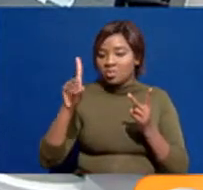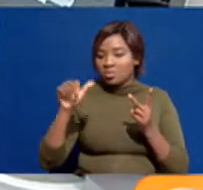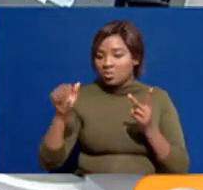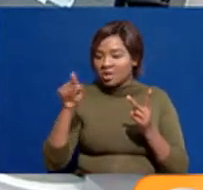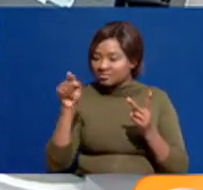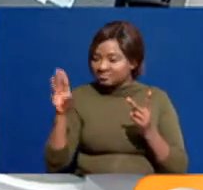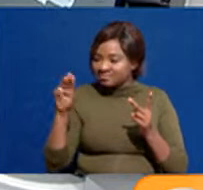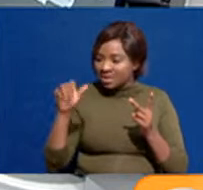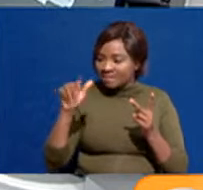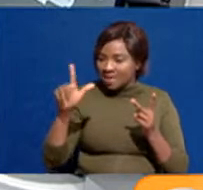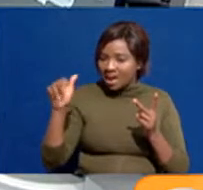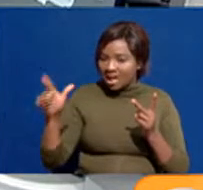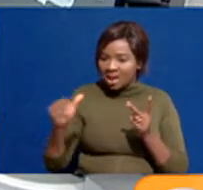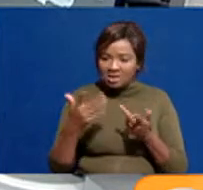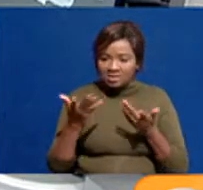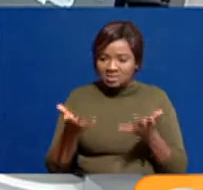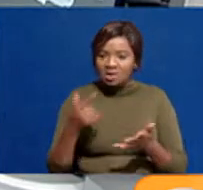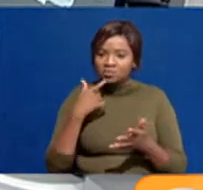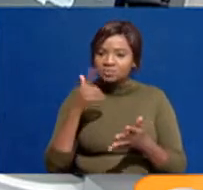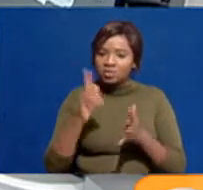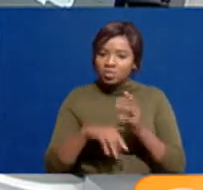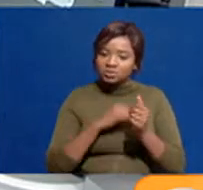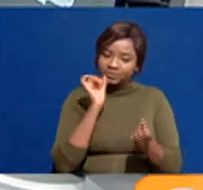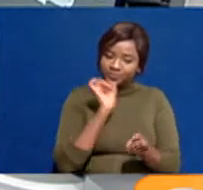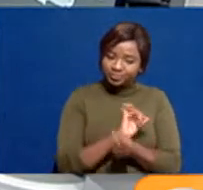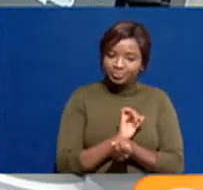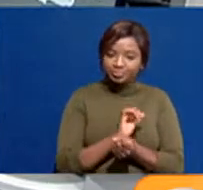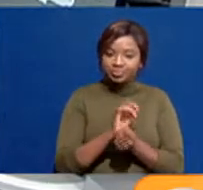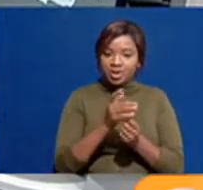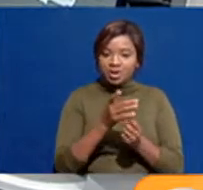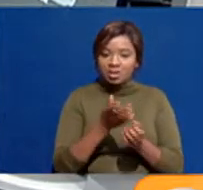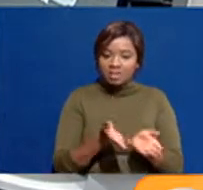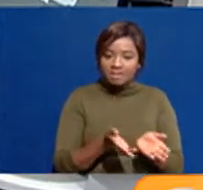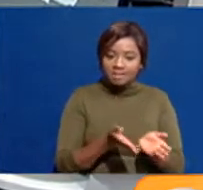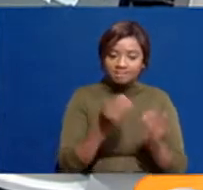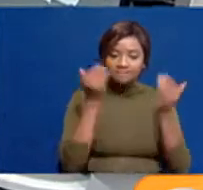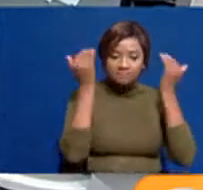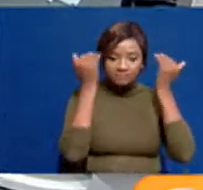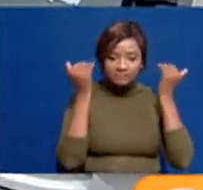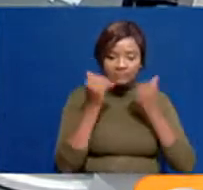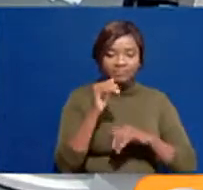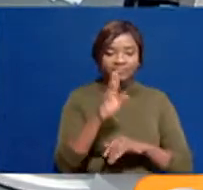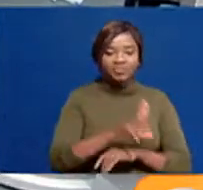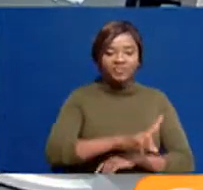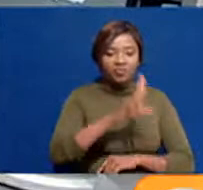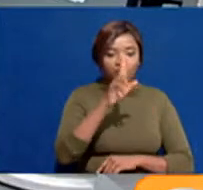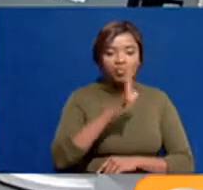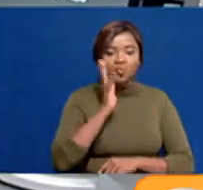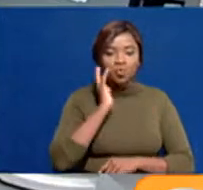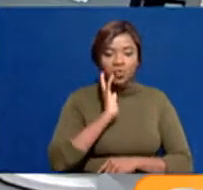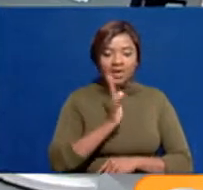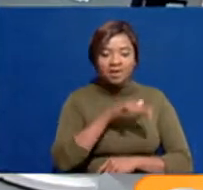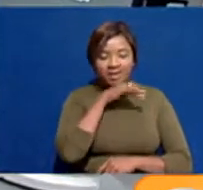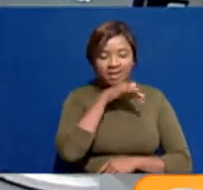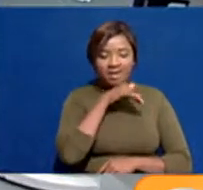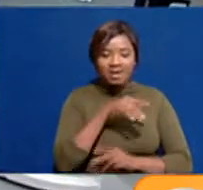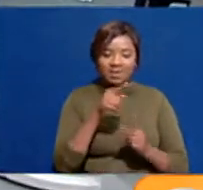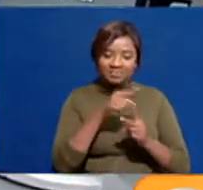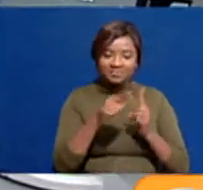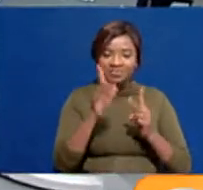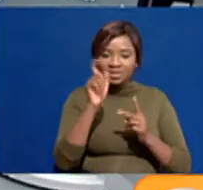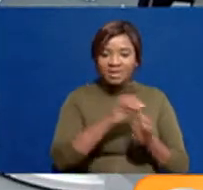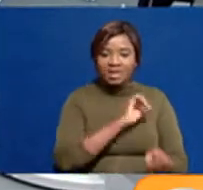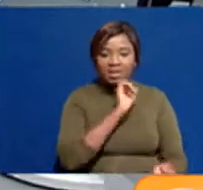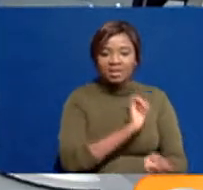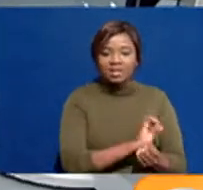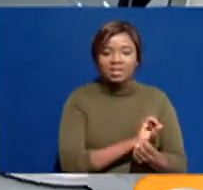Malala, the arrest and prosecution of both Raila and former President Uhuru Kenyatta for yesterday's chaos is what you're calling for. Ledama, let me start with you on